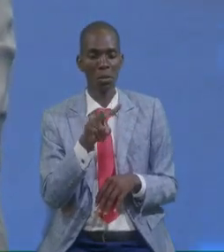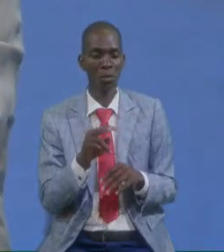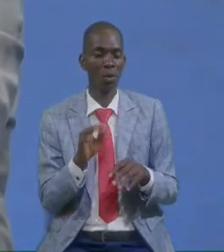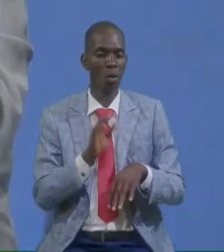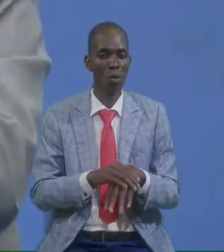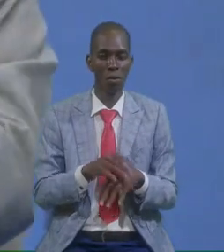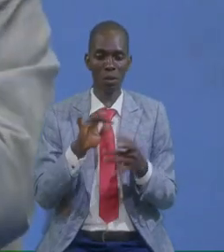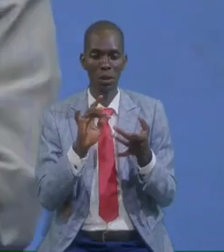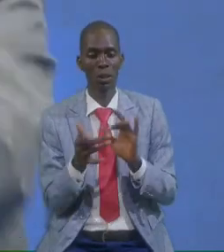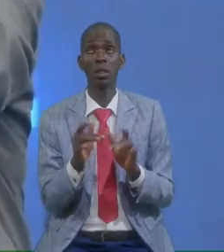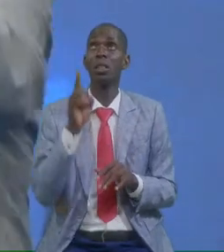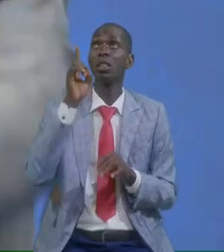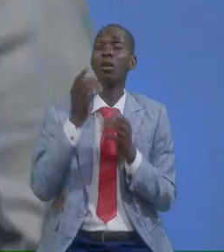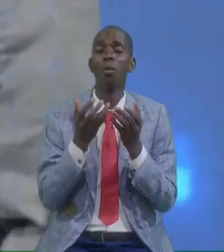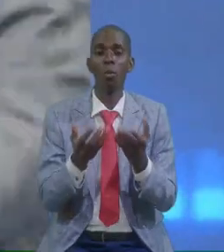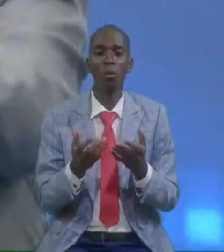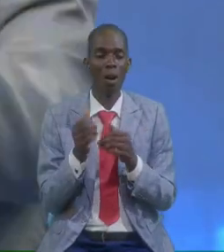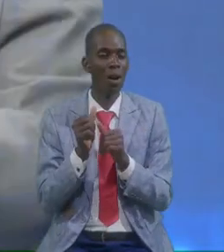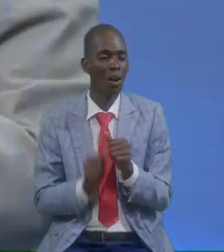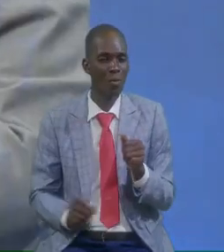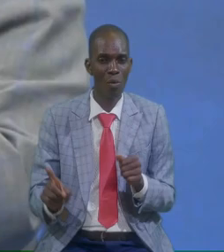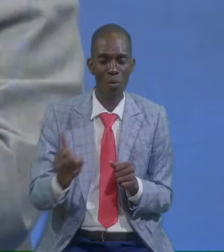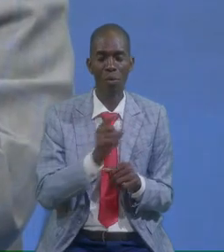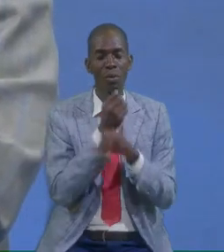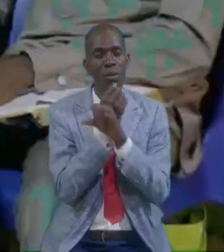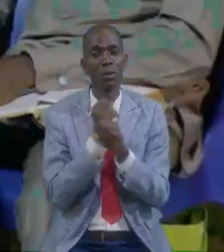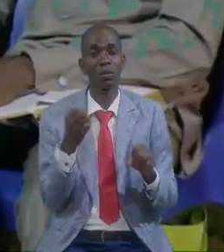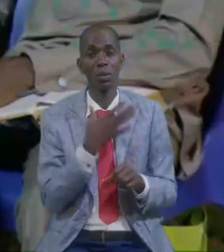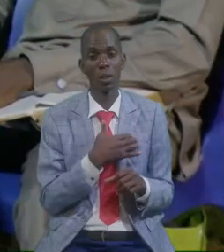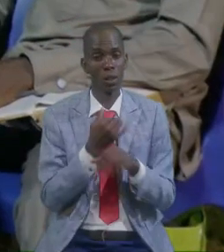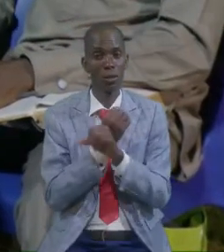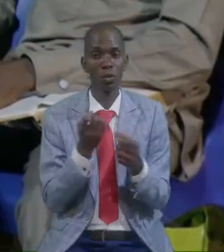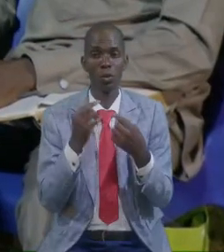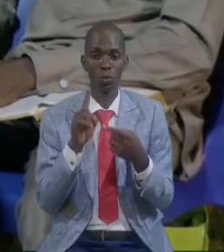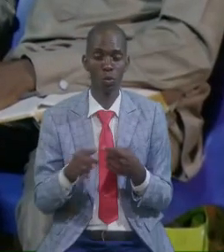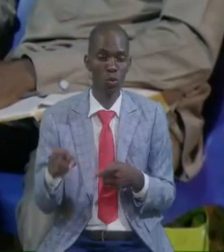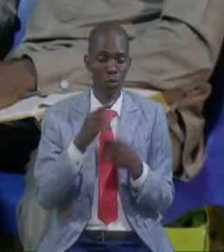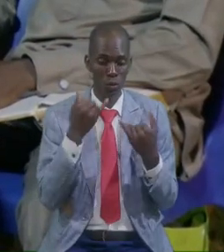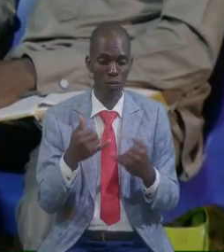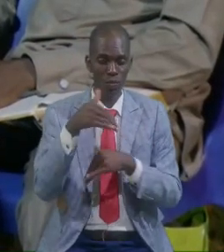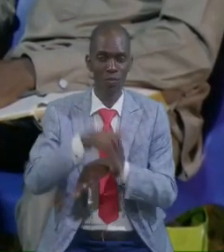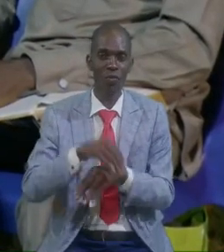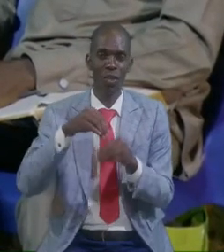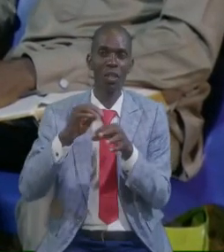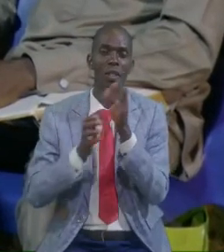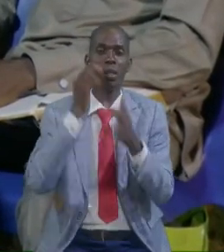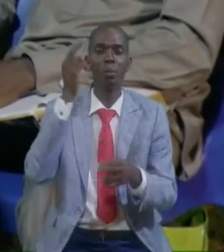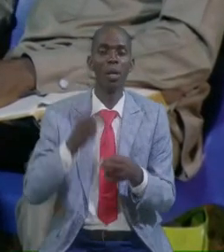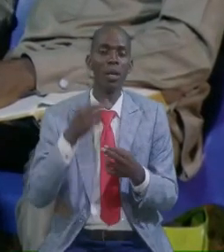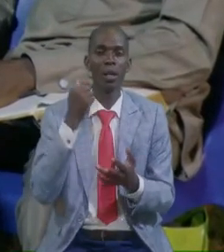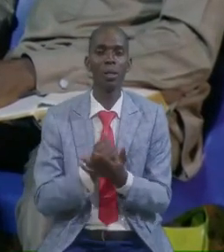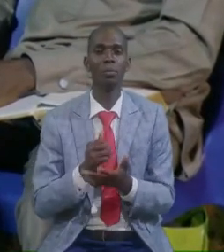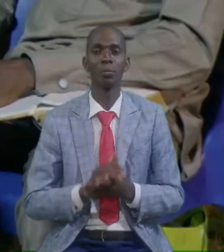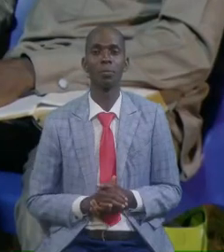wants all men saved. And salvation comes to you tonight in Jesus' name. And